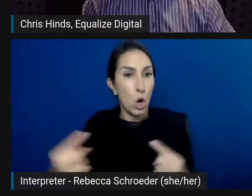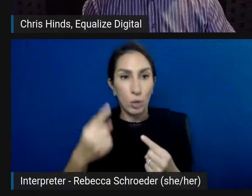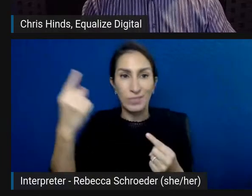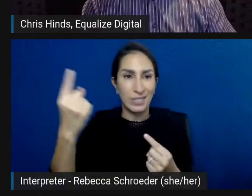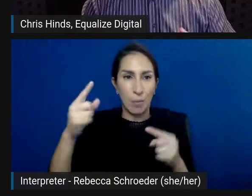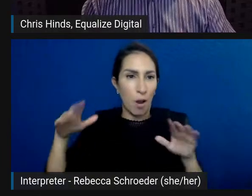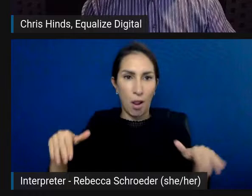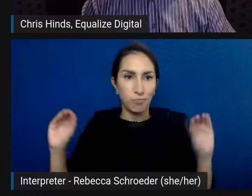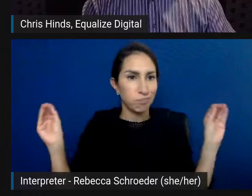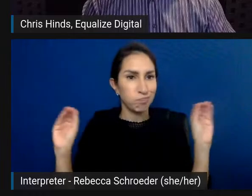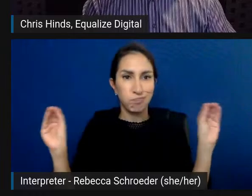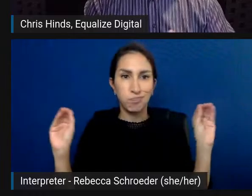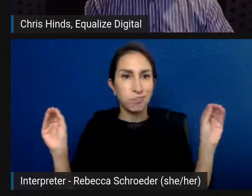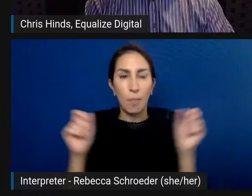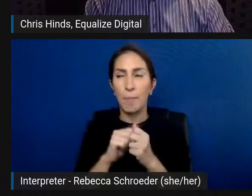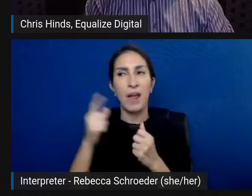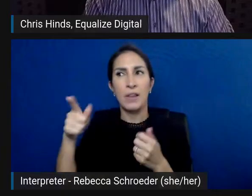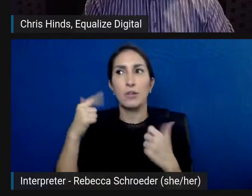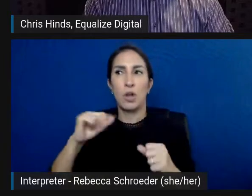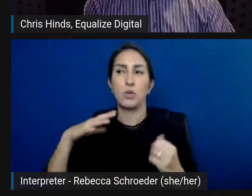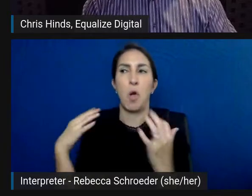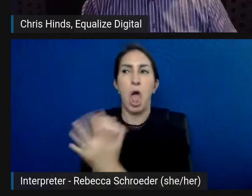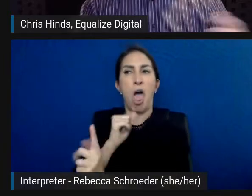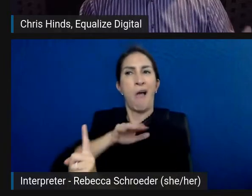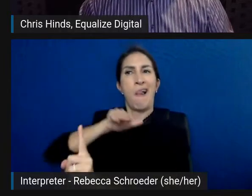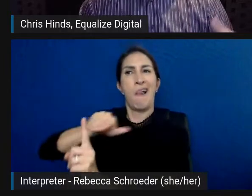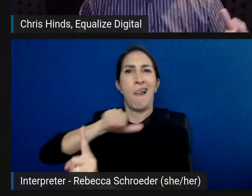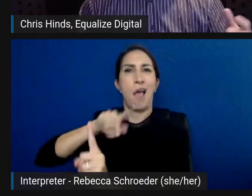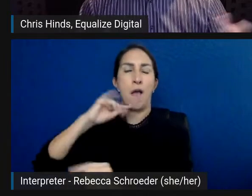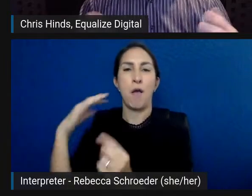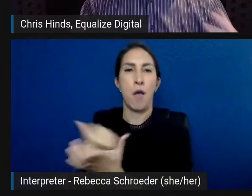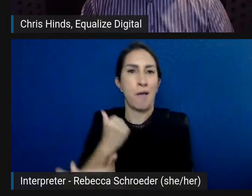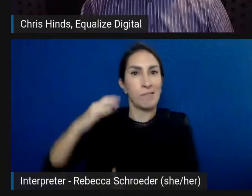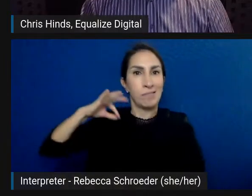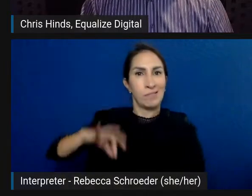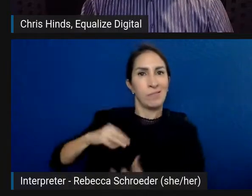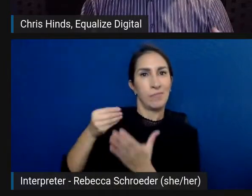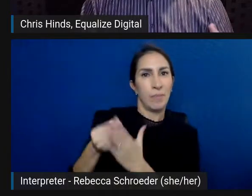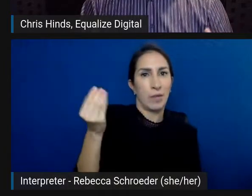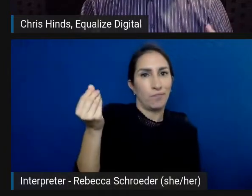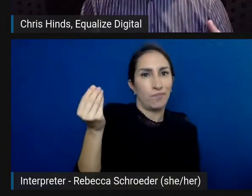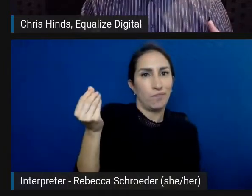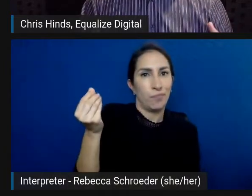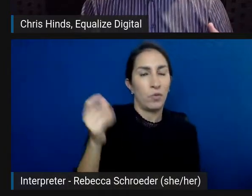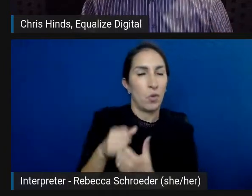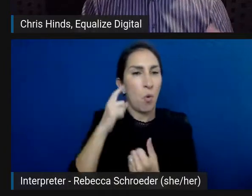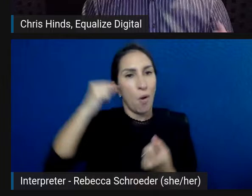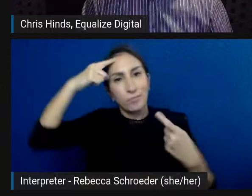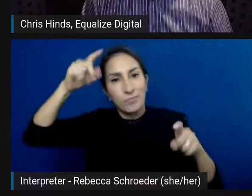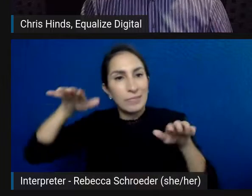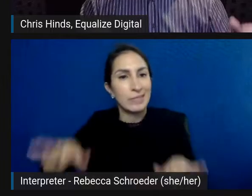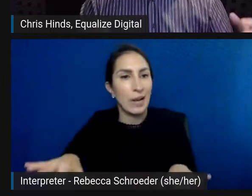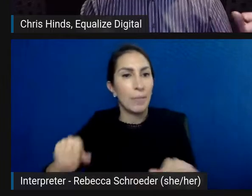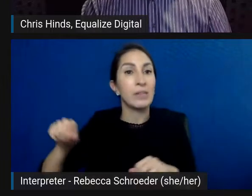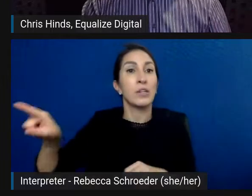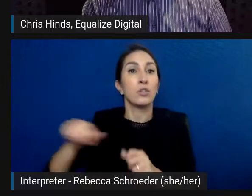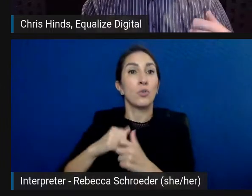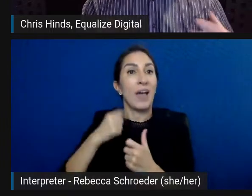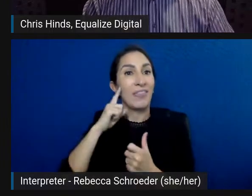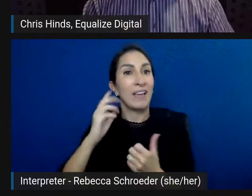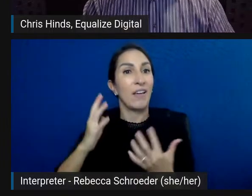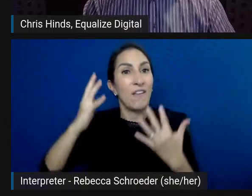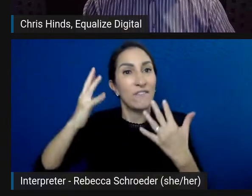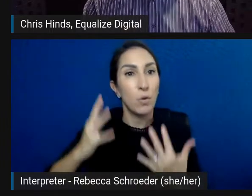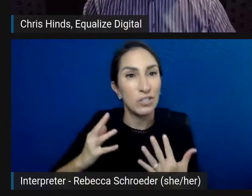And they're looking to make a quick buck or a quick settlement. And what I always say is, I think that's unfortunate. I think it gives accessibility a bad name, because there are so